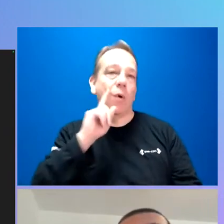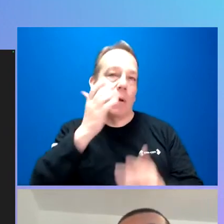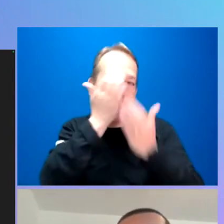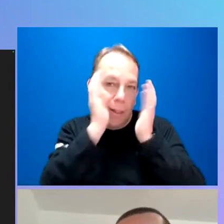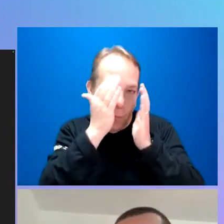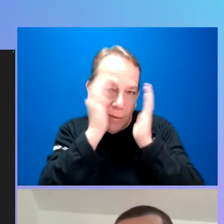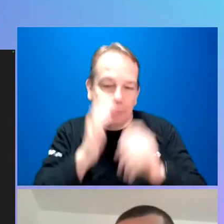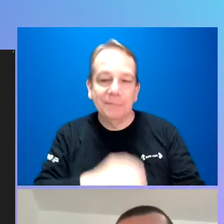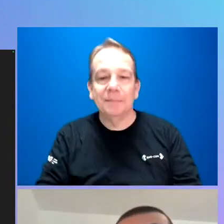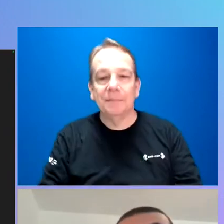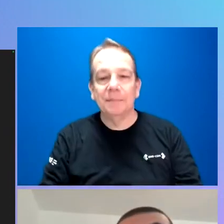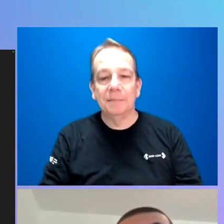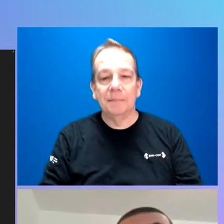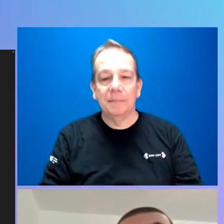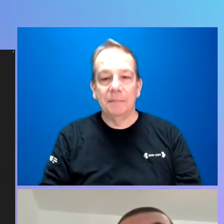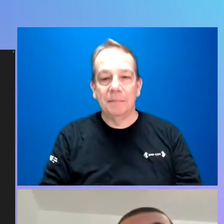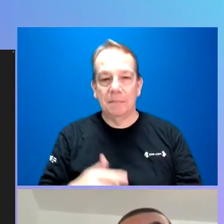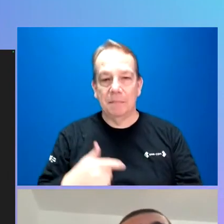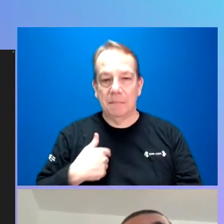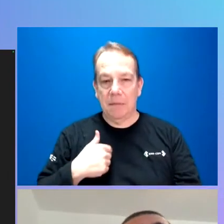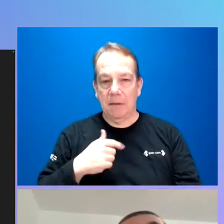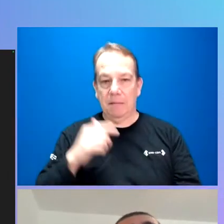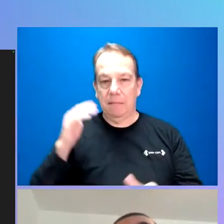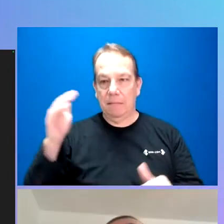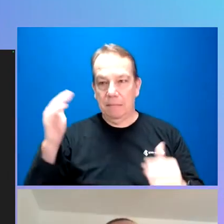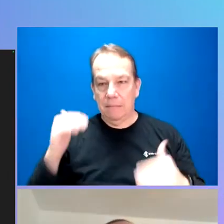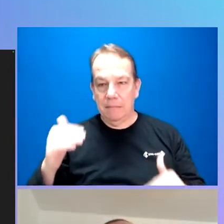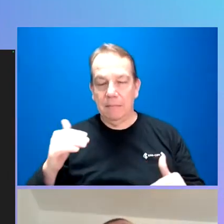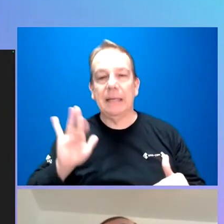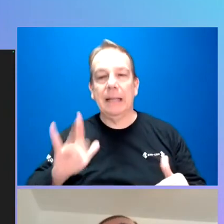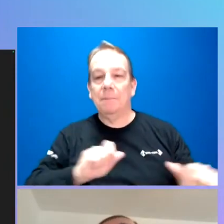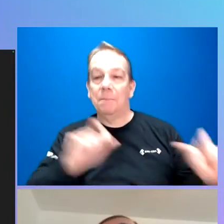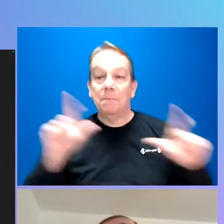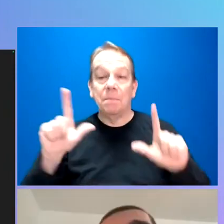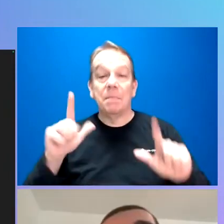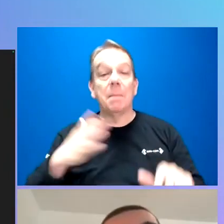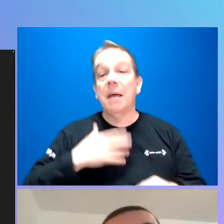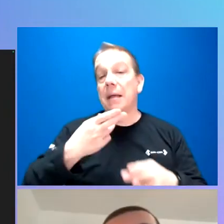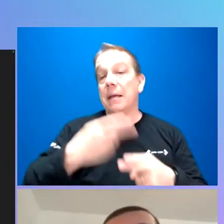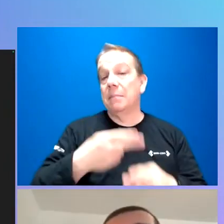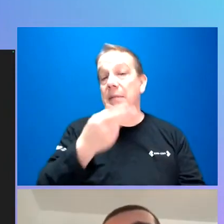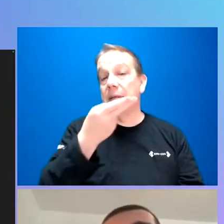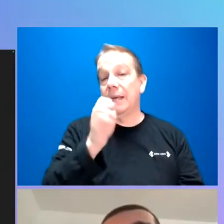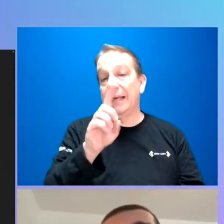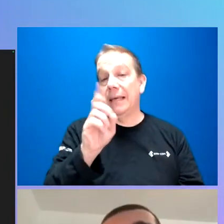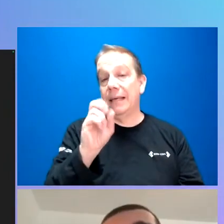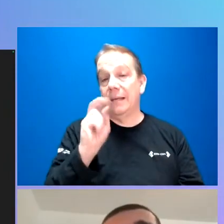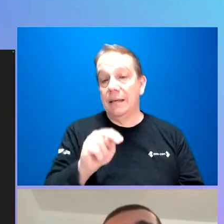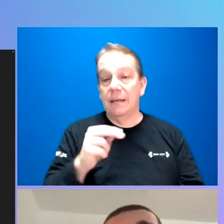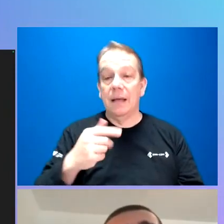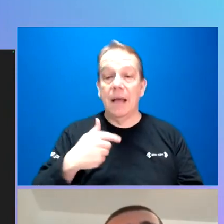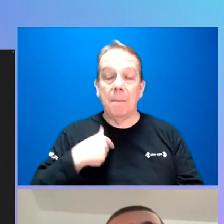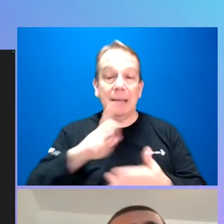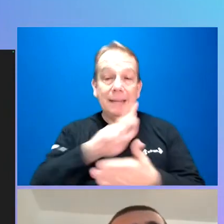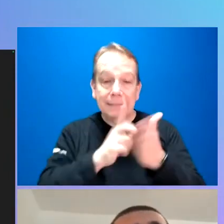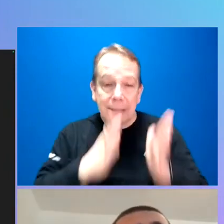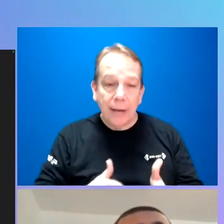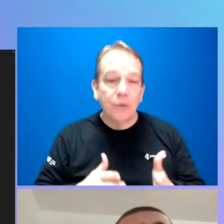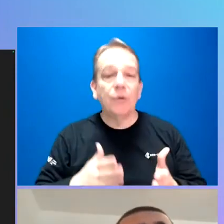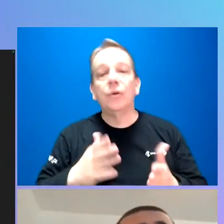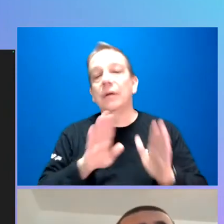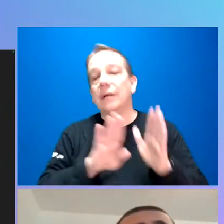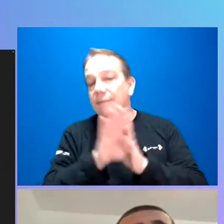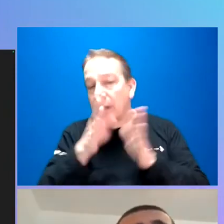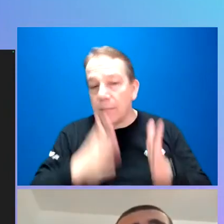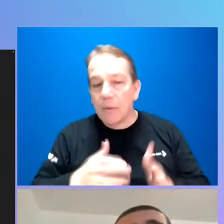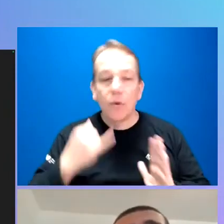I just need to make sure I can flip through my slides. So yeah, my name is Hayden. I'm variously a designer, a developer, an artist,